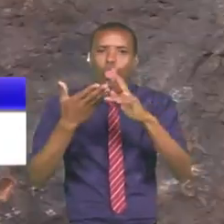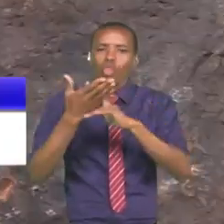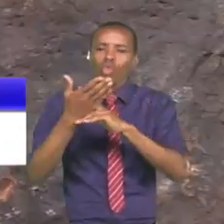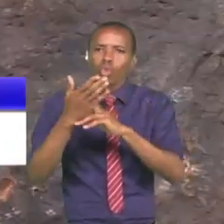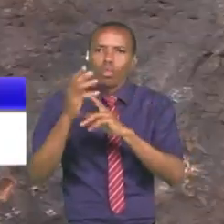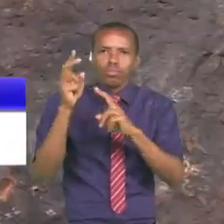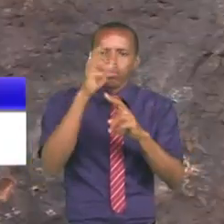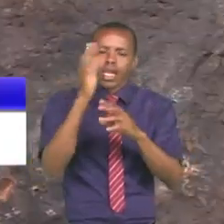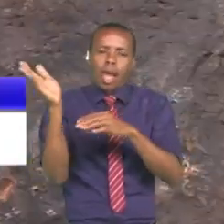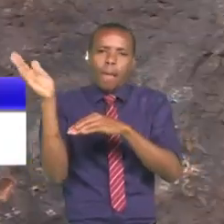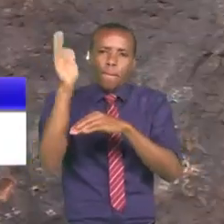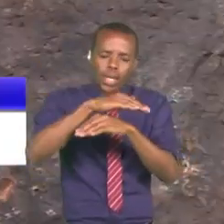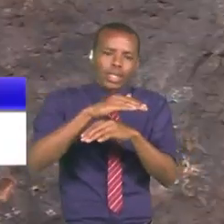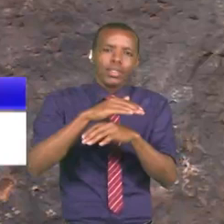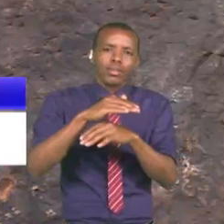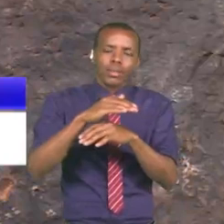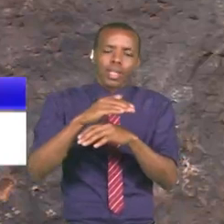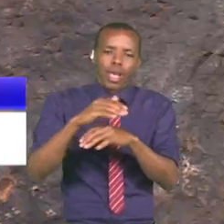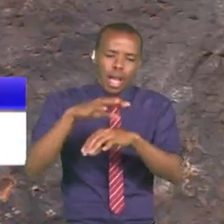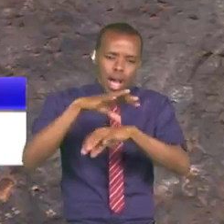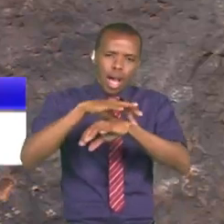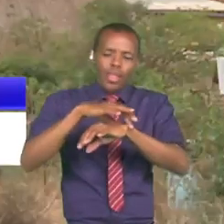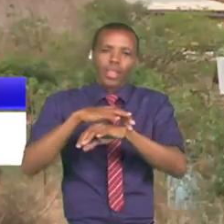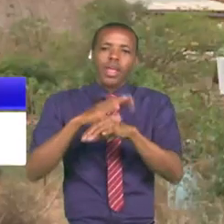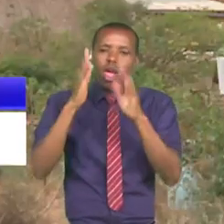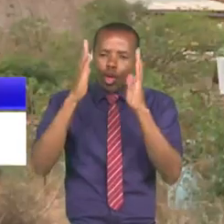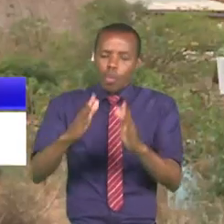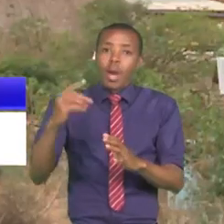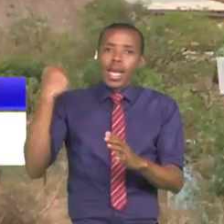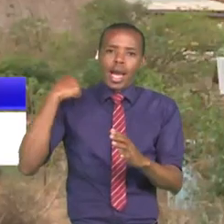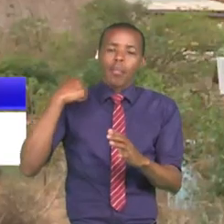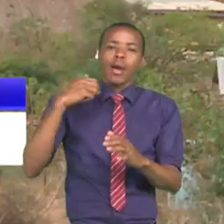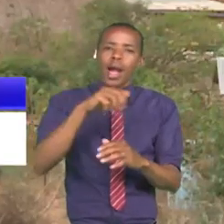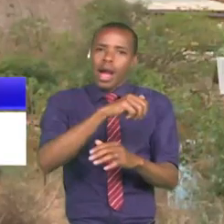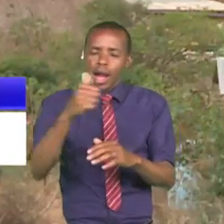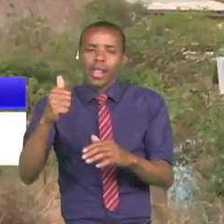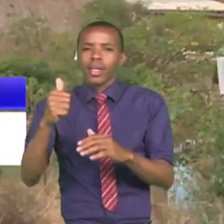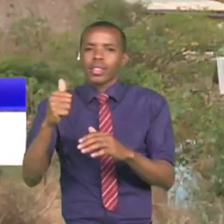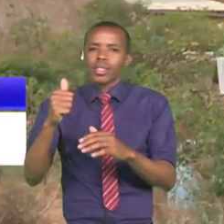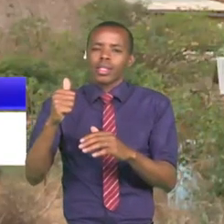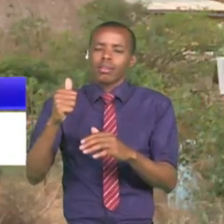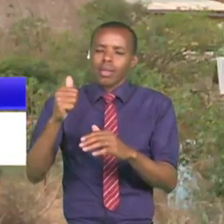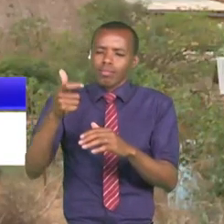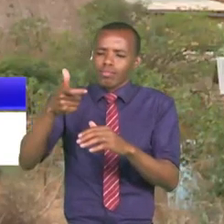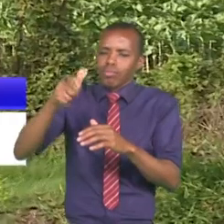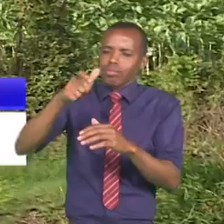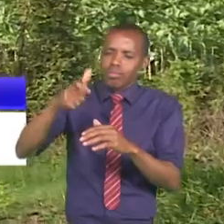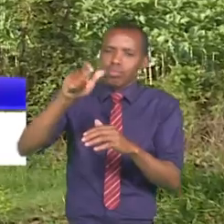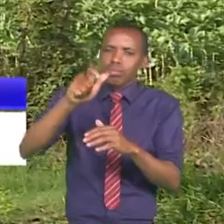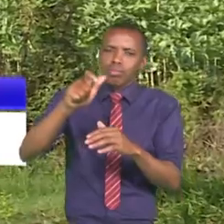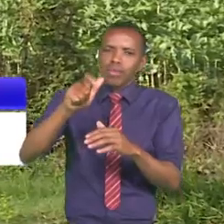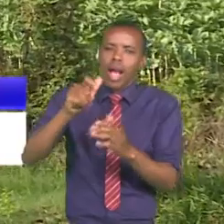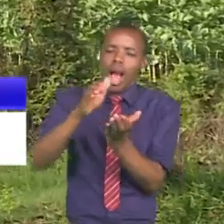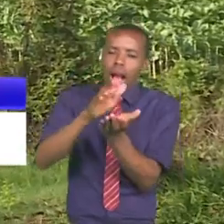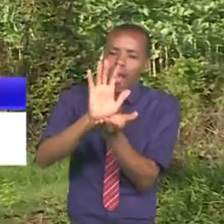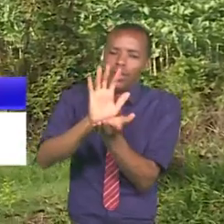and back into our cups, the human population has on the other hand exploded over time. In Athi River